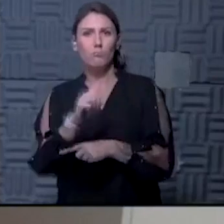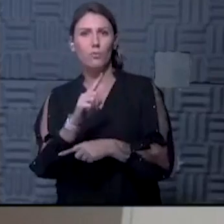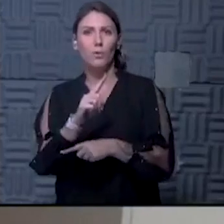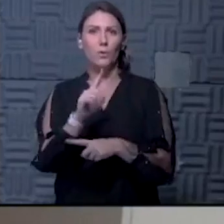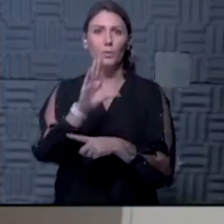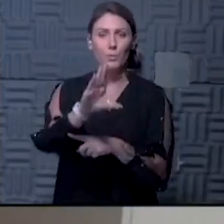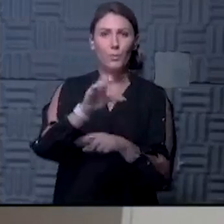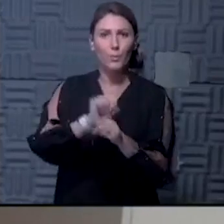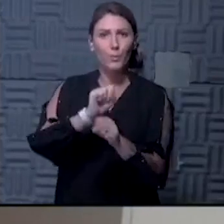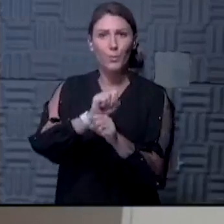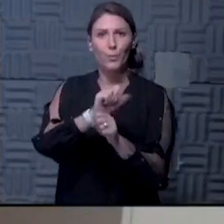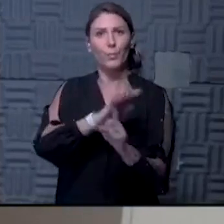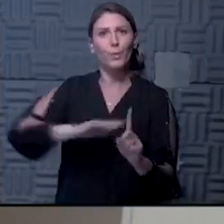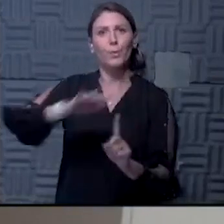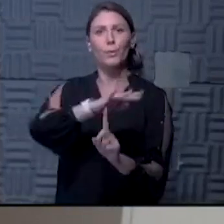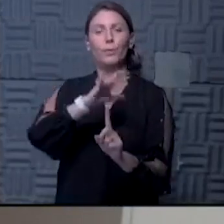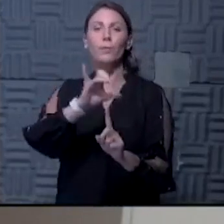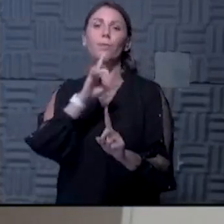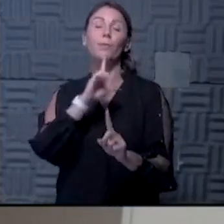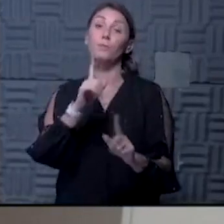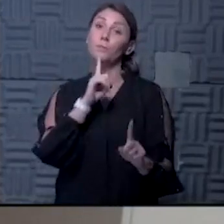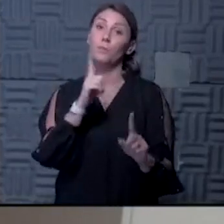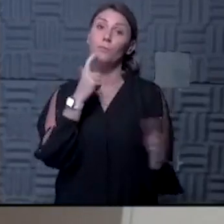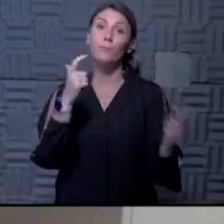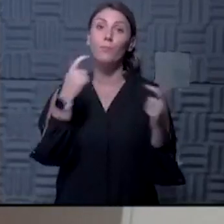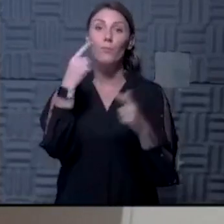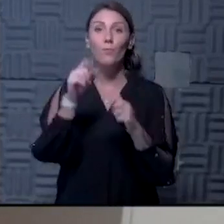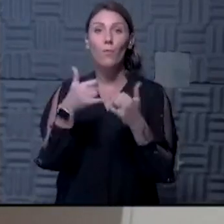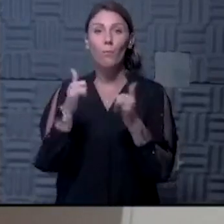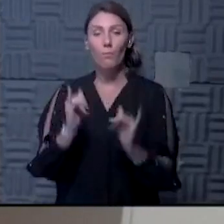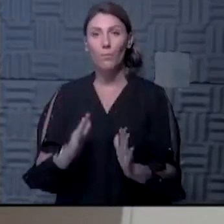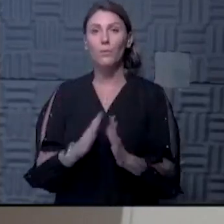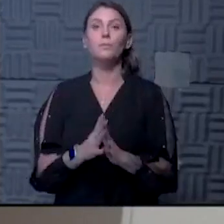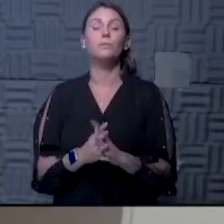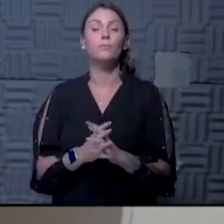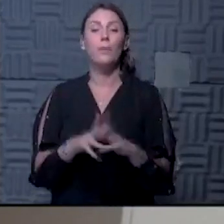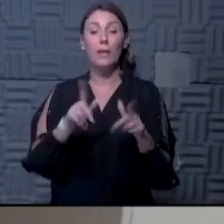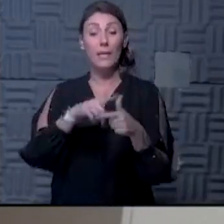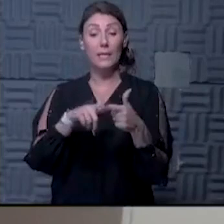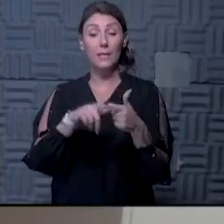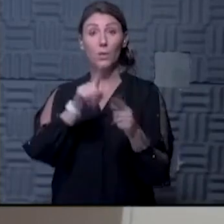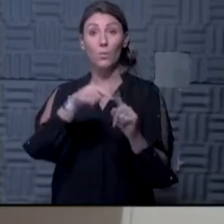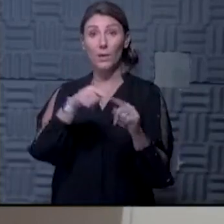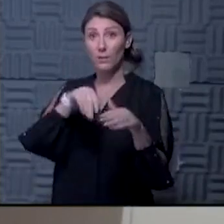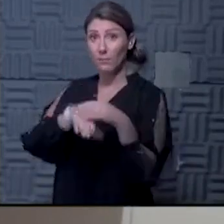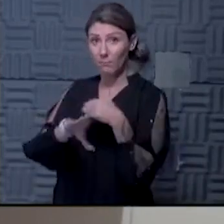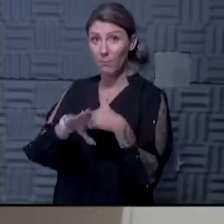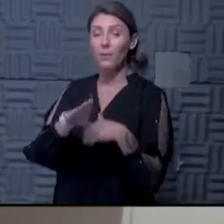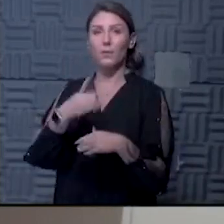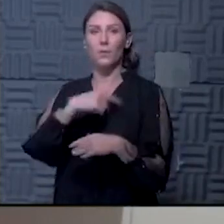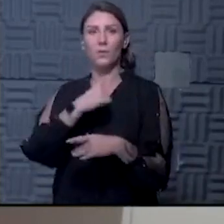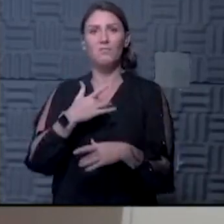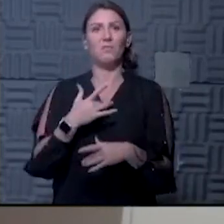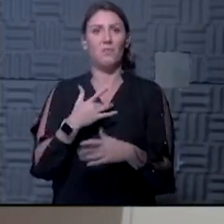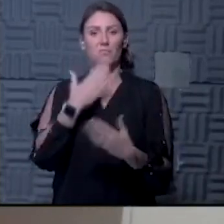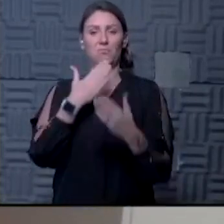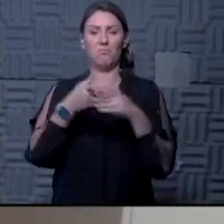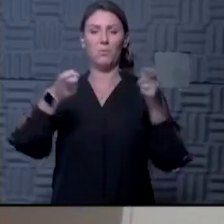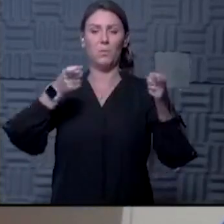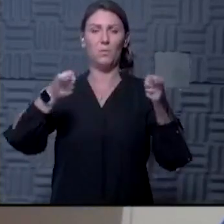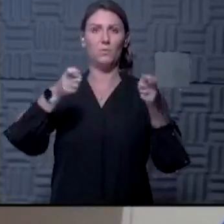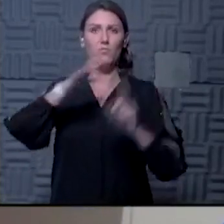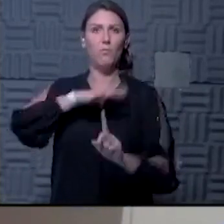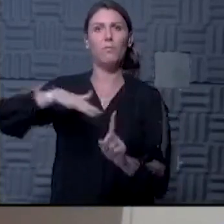workplace, and that was big for our players. Then once we got them inside, we felt like that we had a pretty good controlled